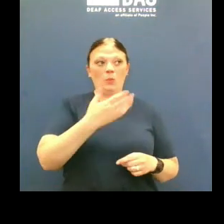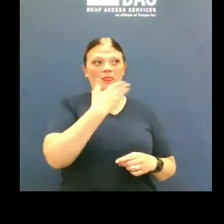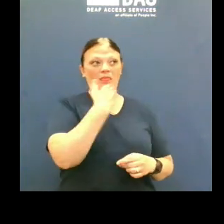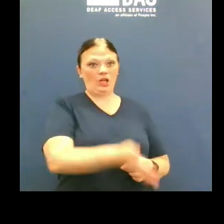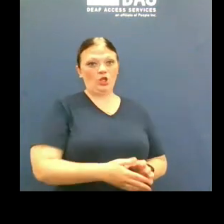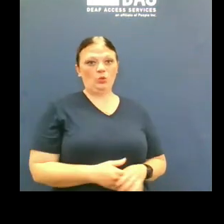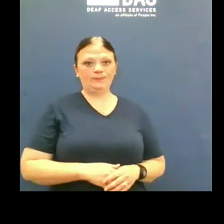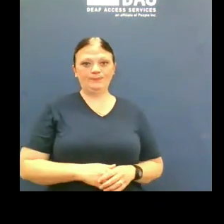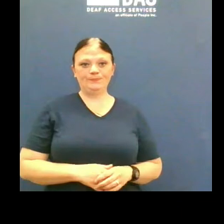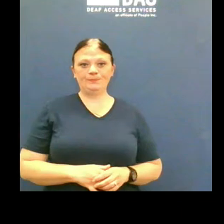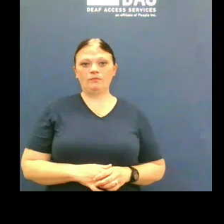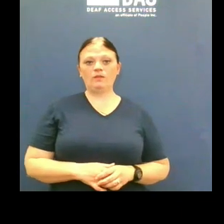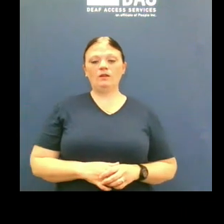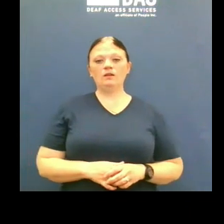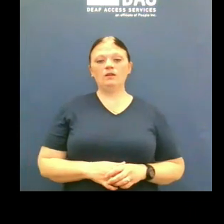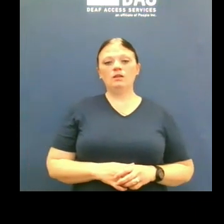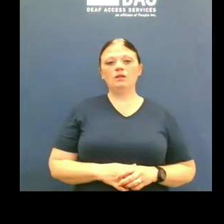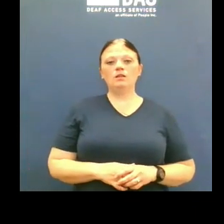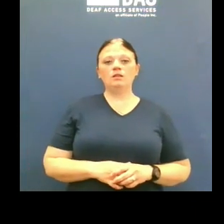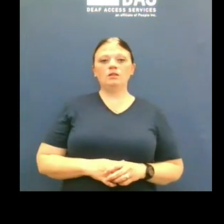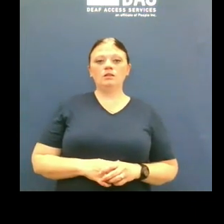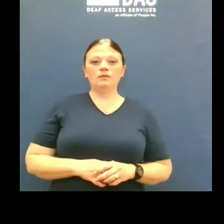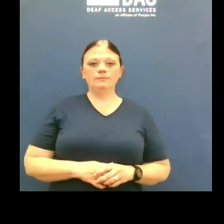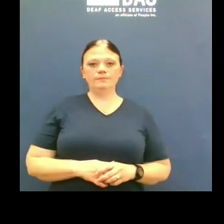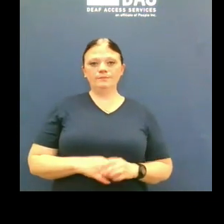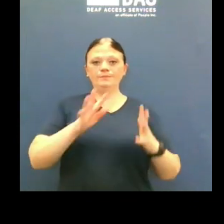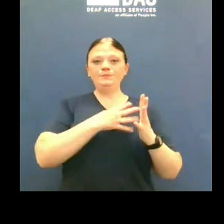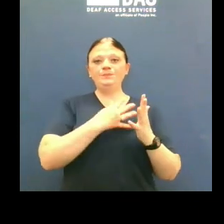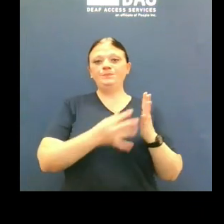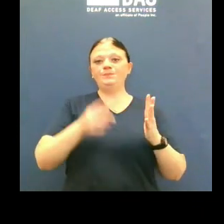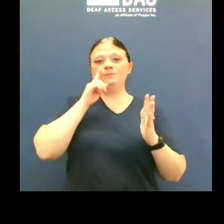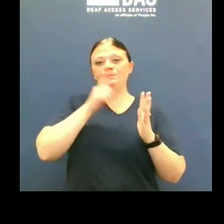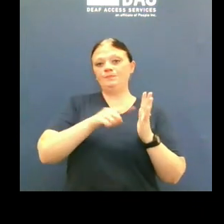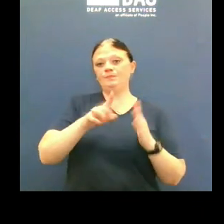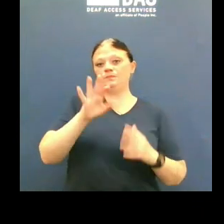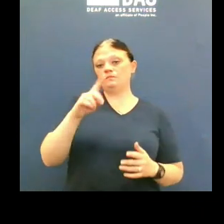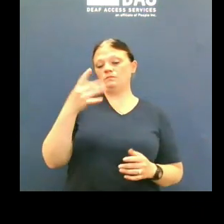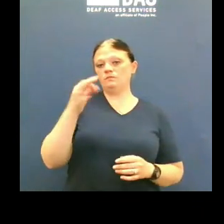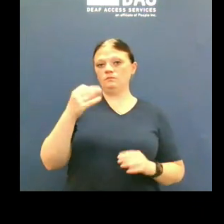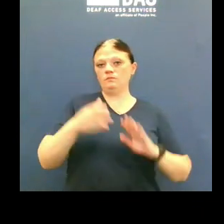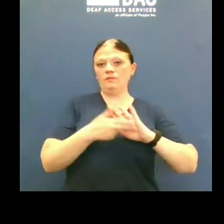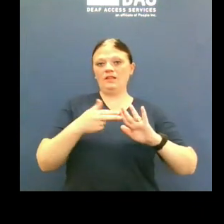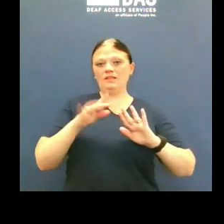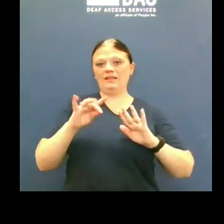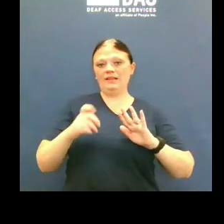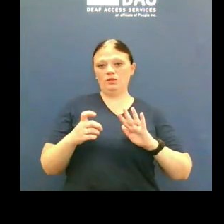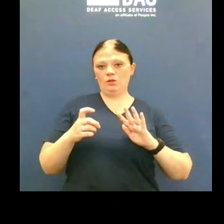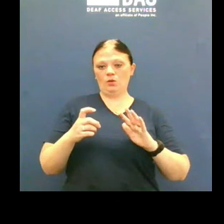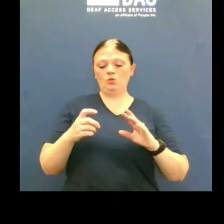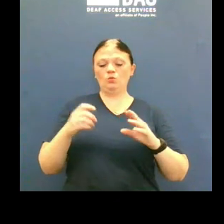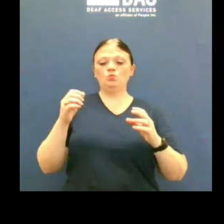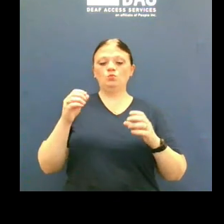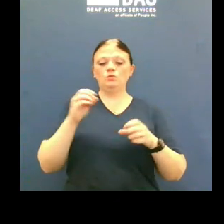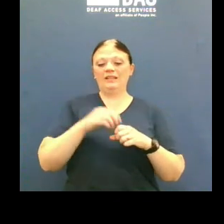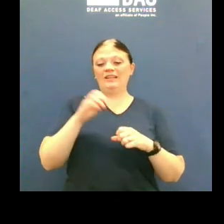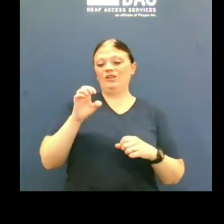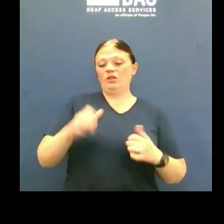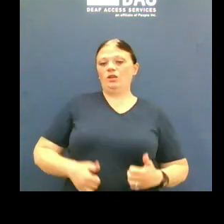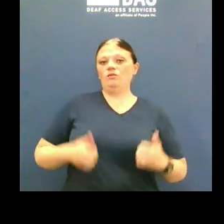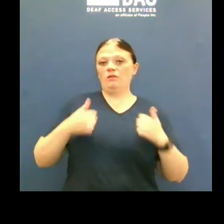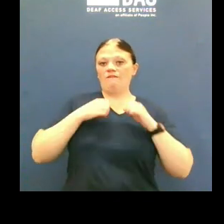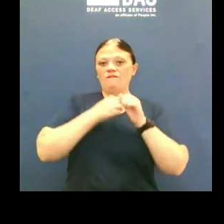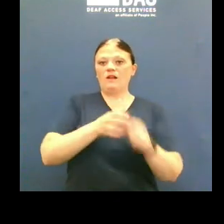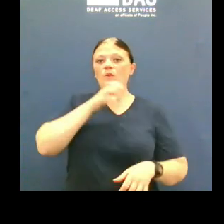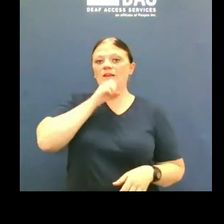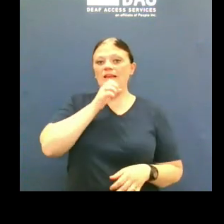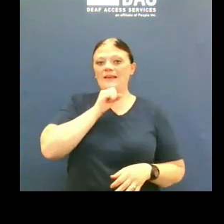So this graph is looking at COVID-19 cases diagnosed among Erie County residents by age on